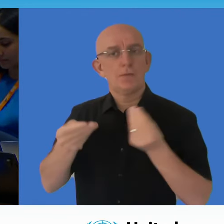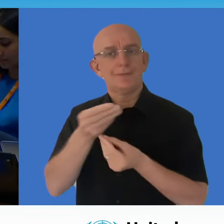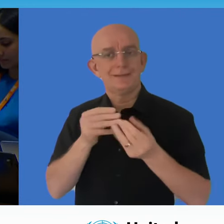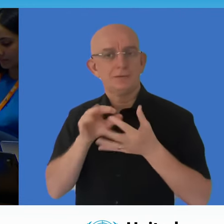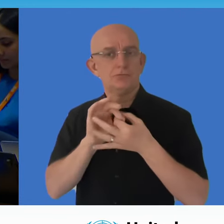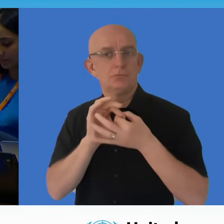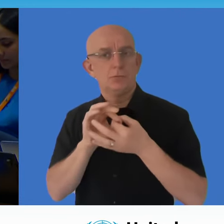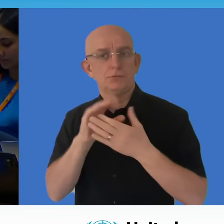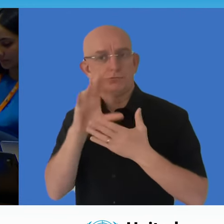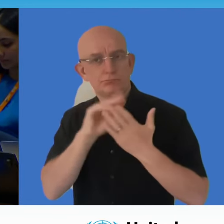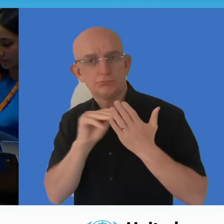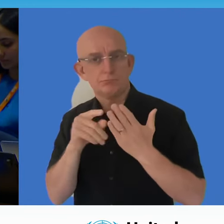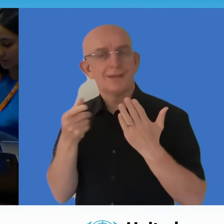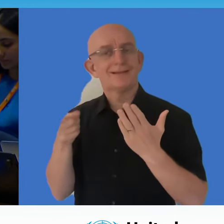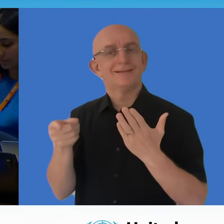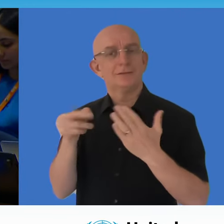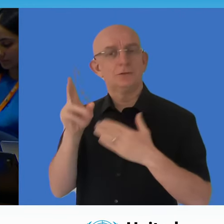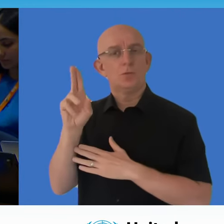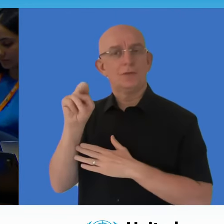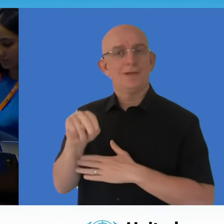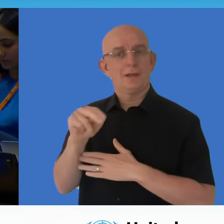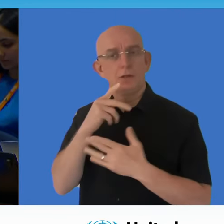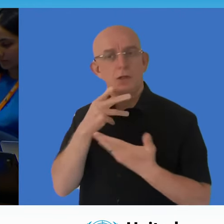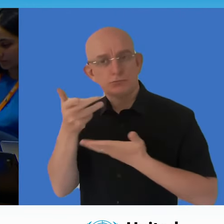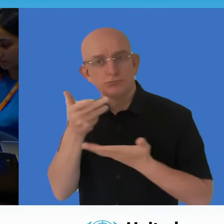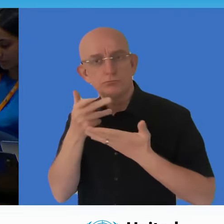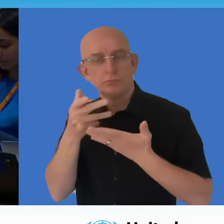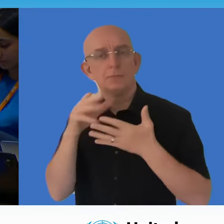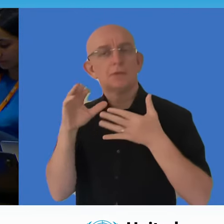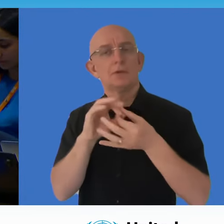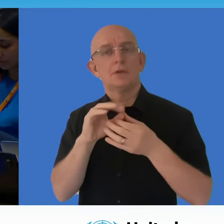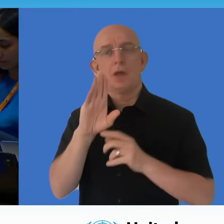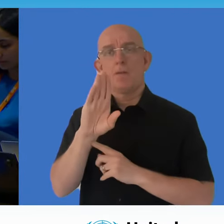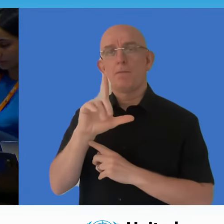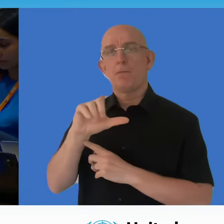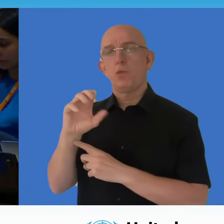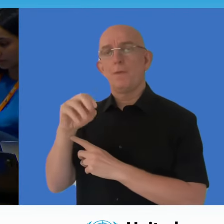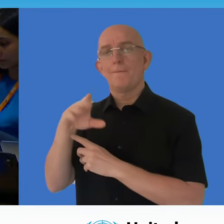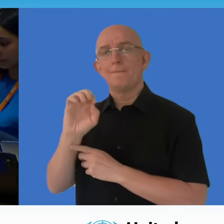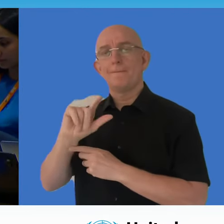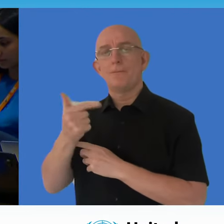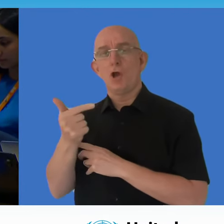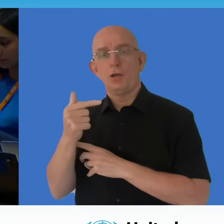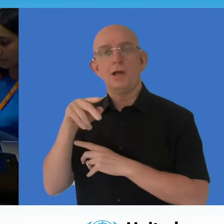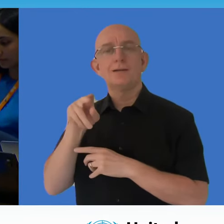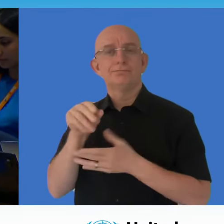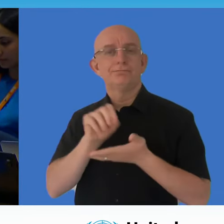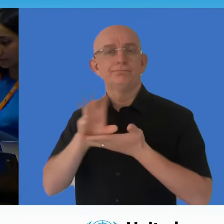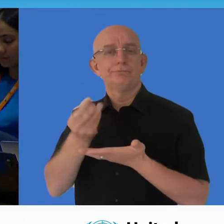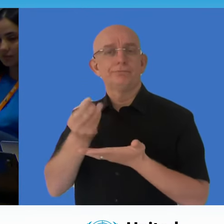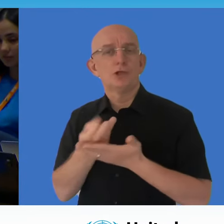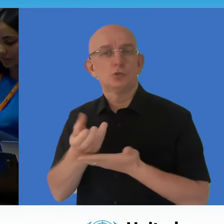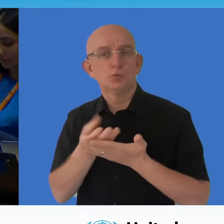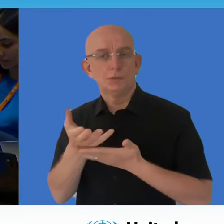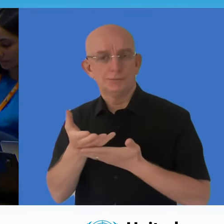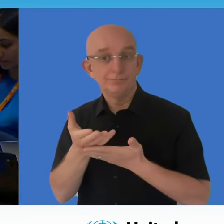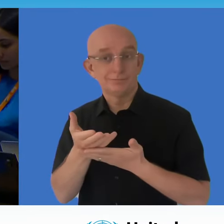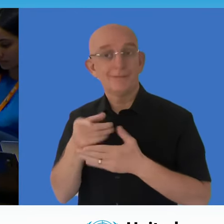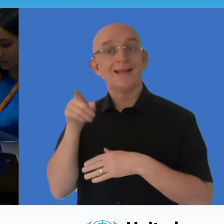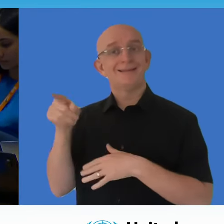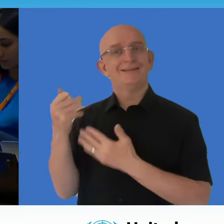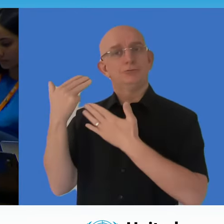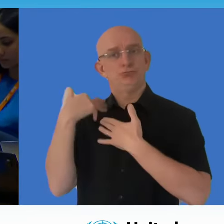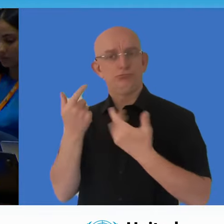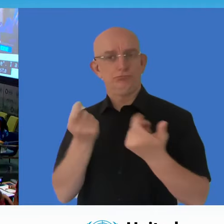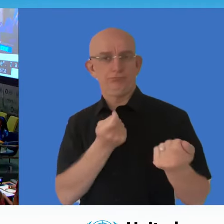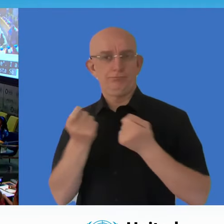News, who will be the moderator of this interactive dialogue. And I now invite her to conduct